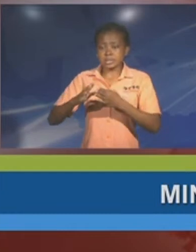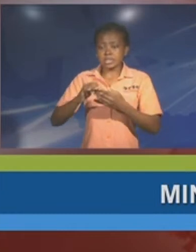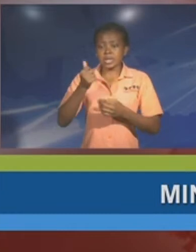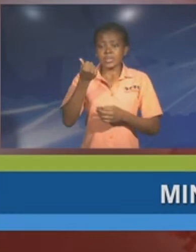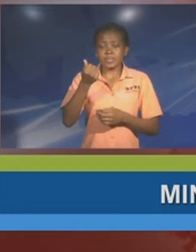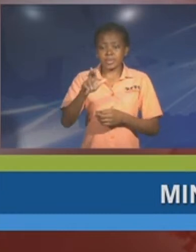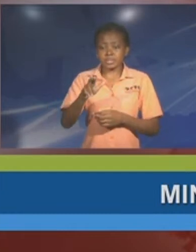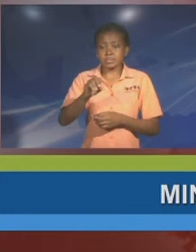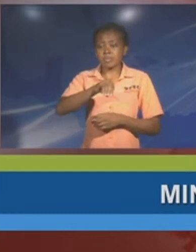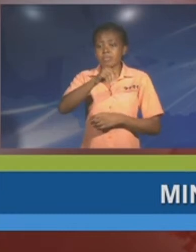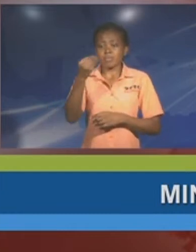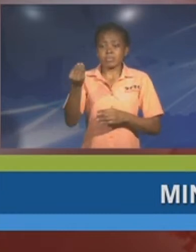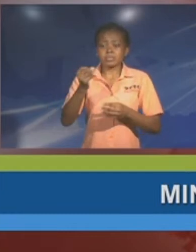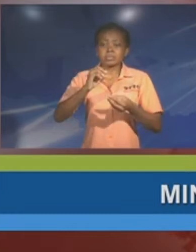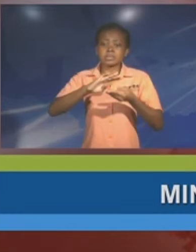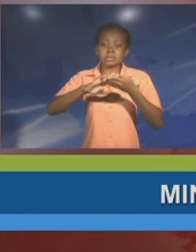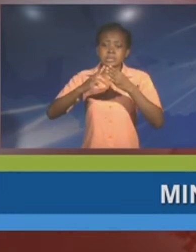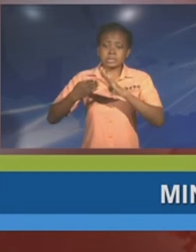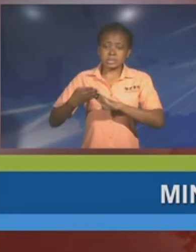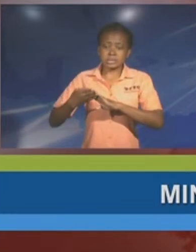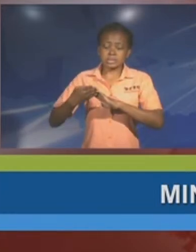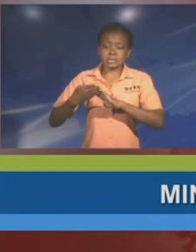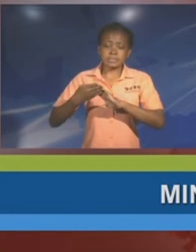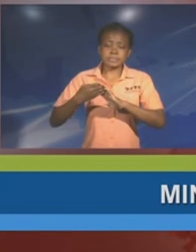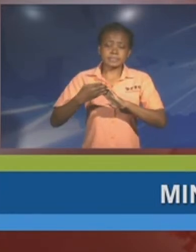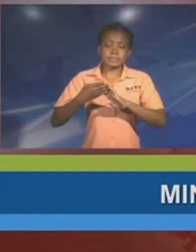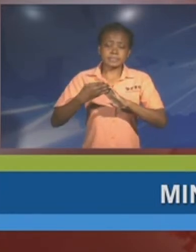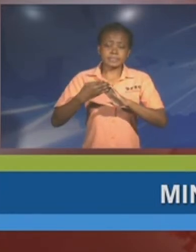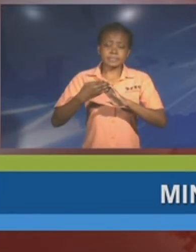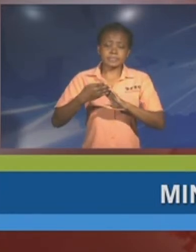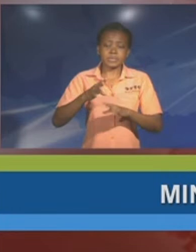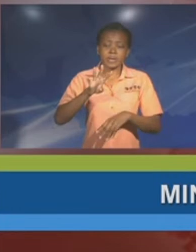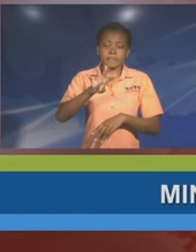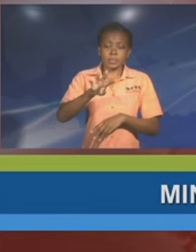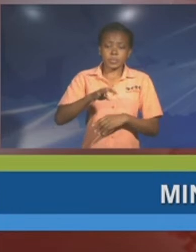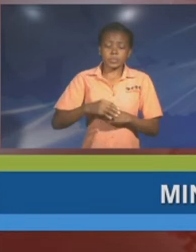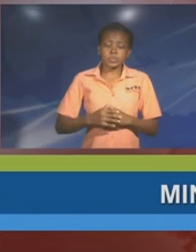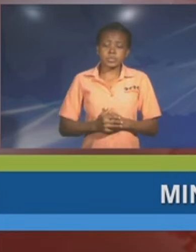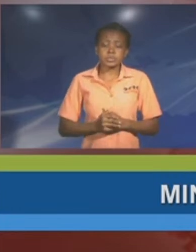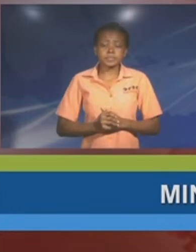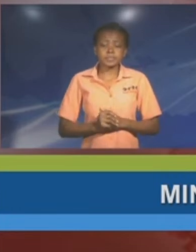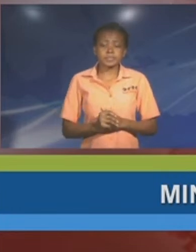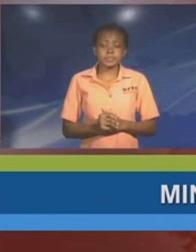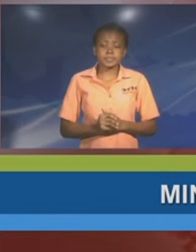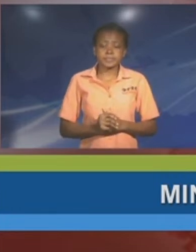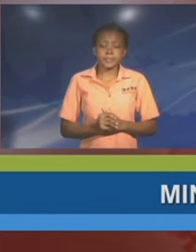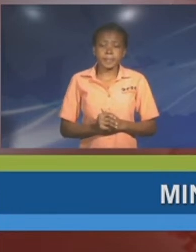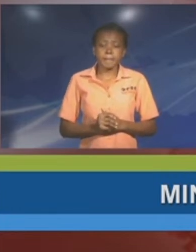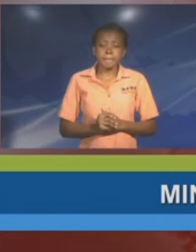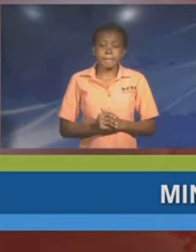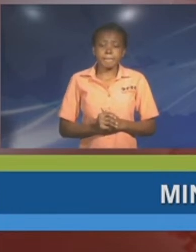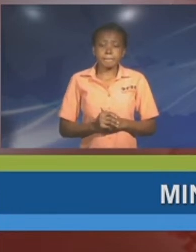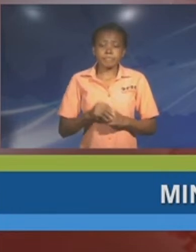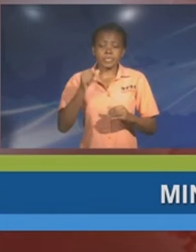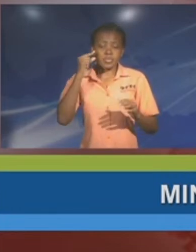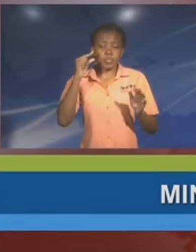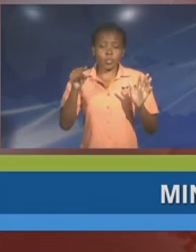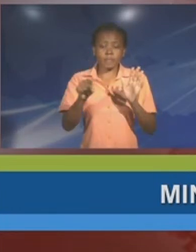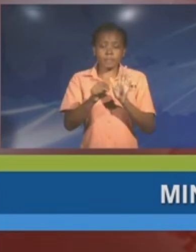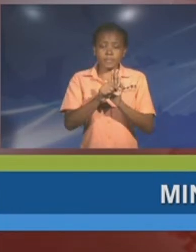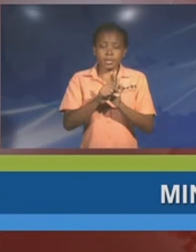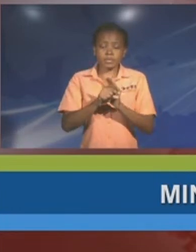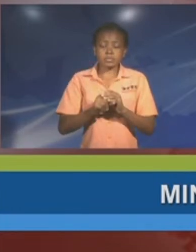And Scarborough General Hospital at Signal Hill, 4. If I could have the first slide of the second presentation, which goes